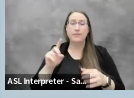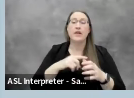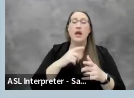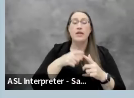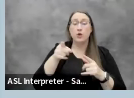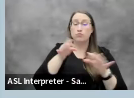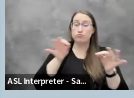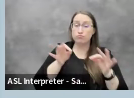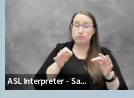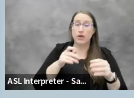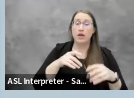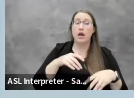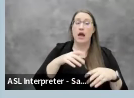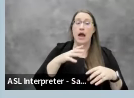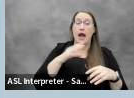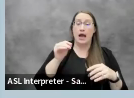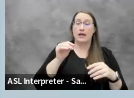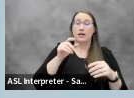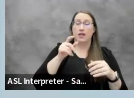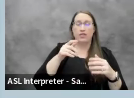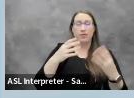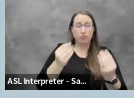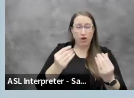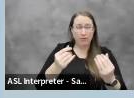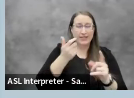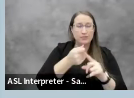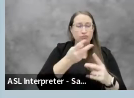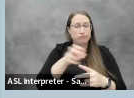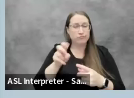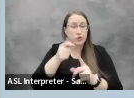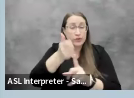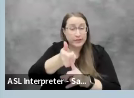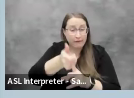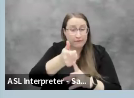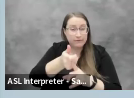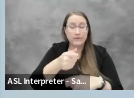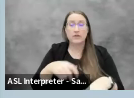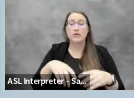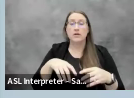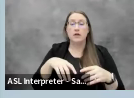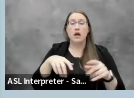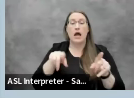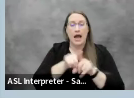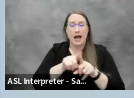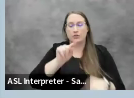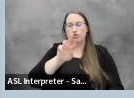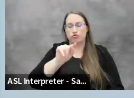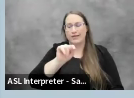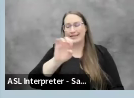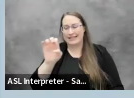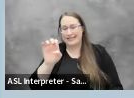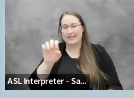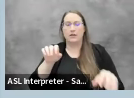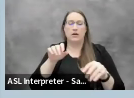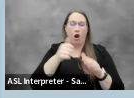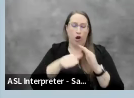your property to yourself. And I know it sounds odd, but convey to yourself your own property as trustee of your trust. That is